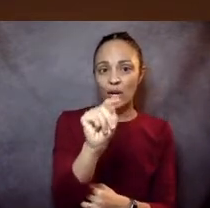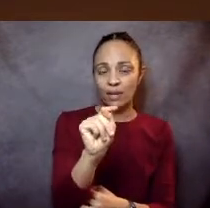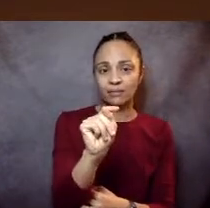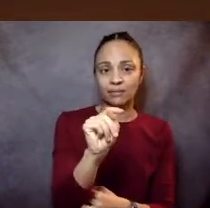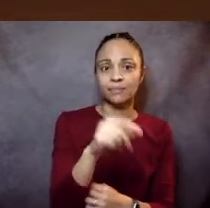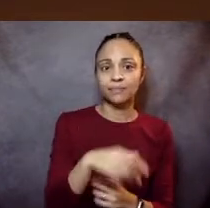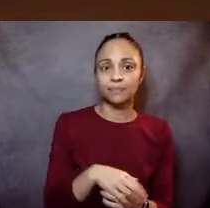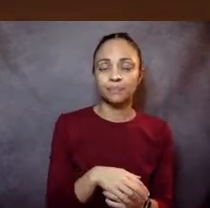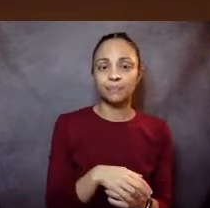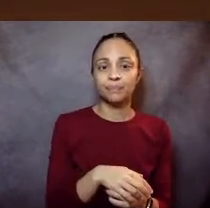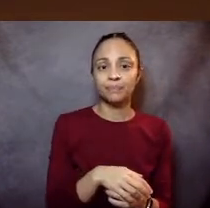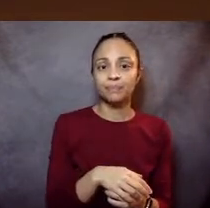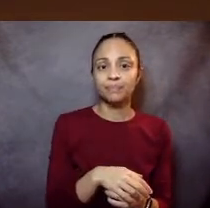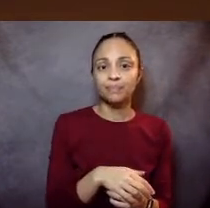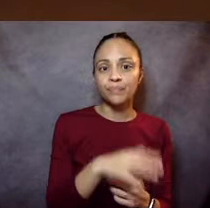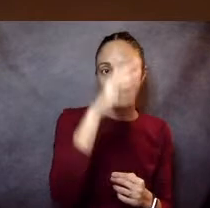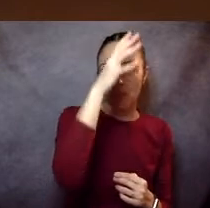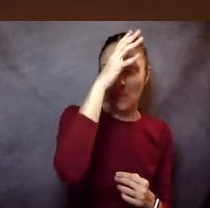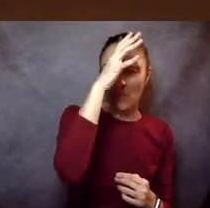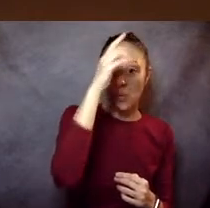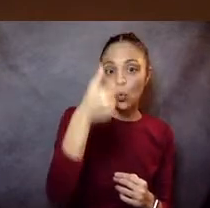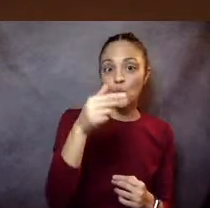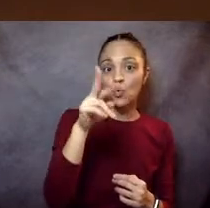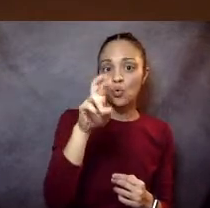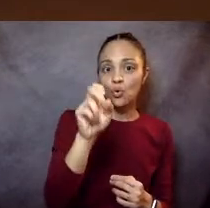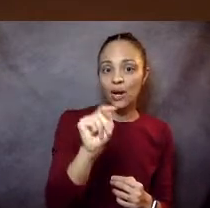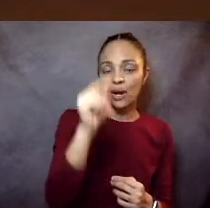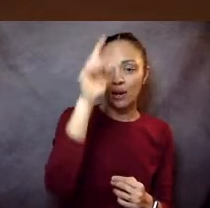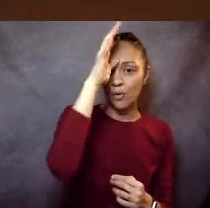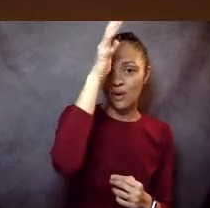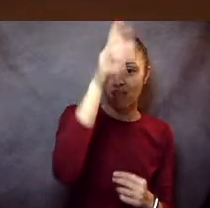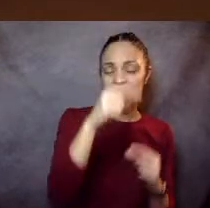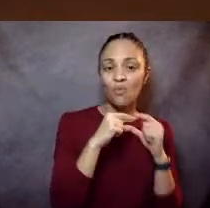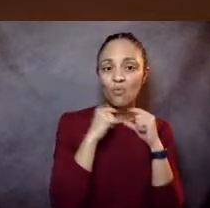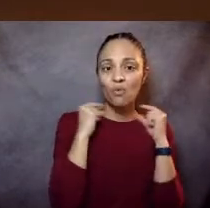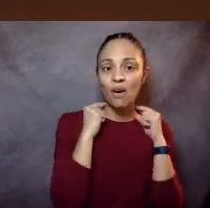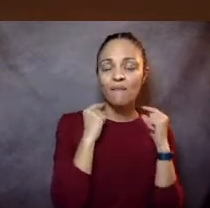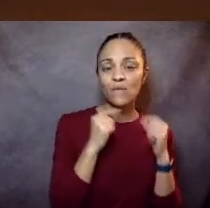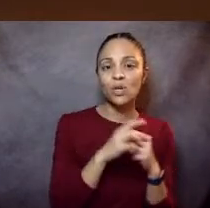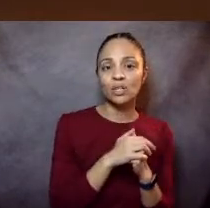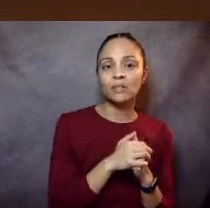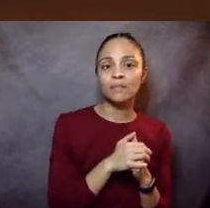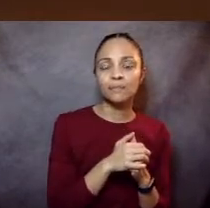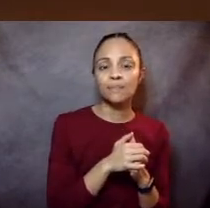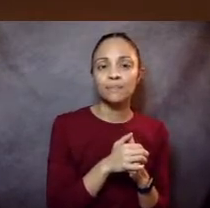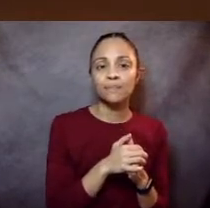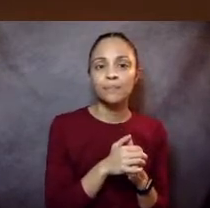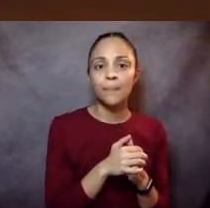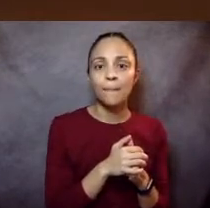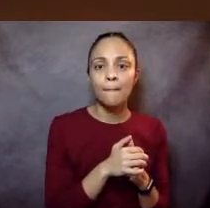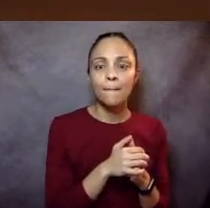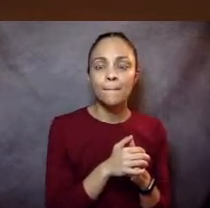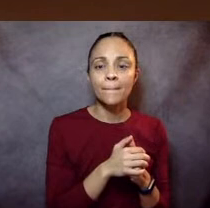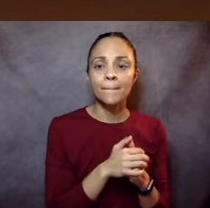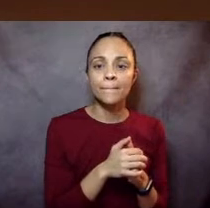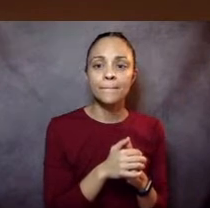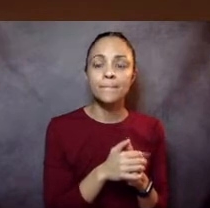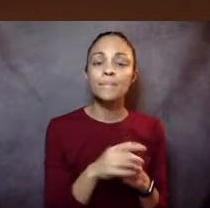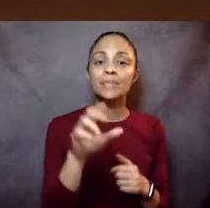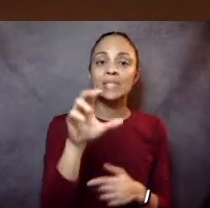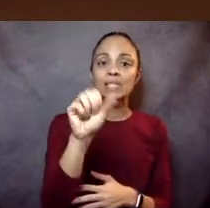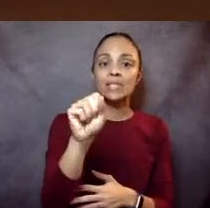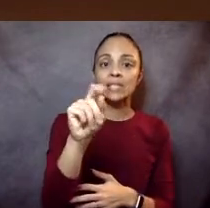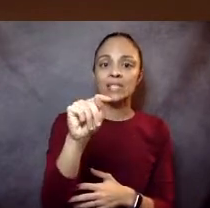Will and Essie Mae Burton, the daughter of Essie Mae Burton Land and Stephen Toon,